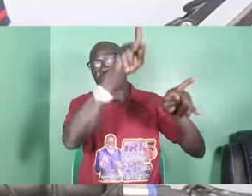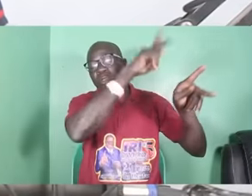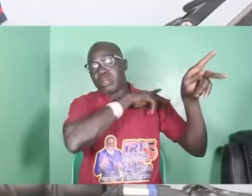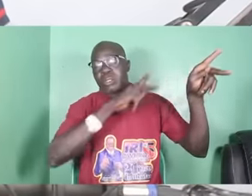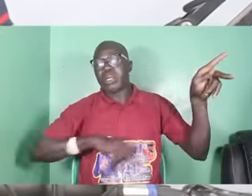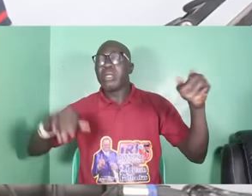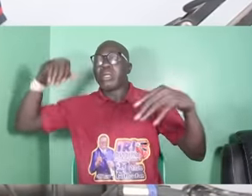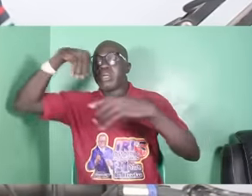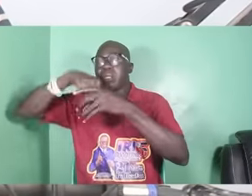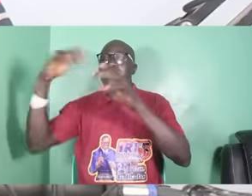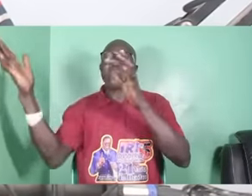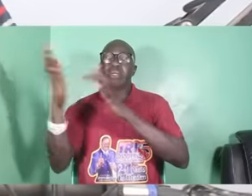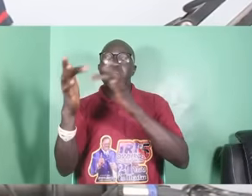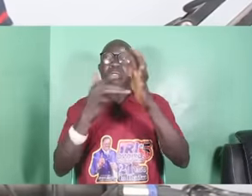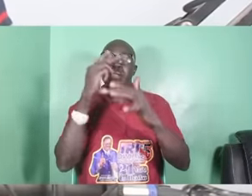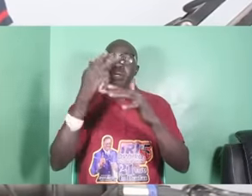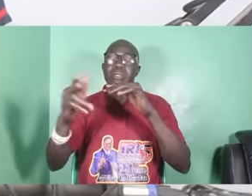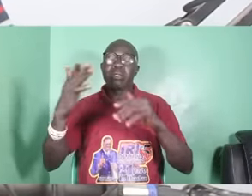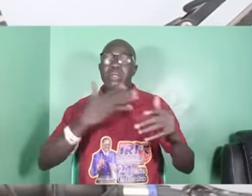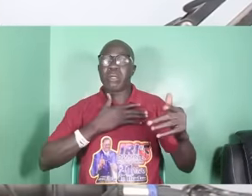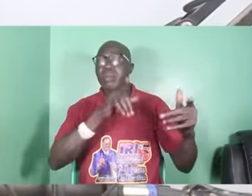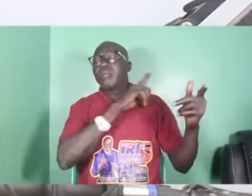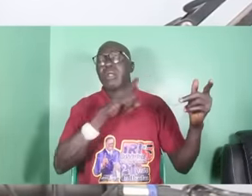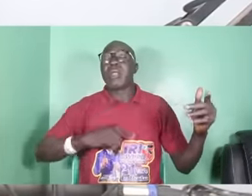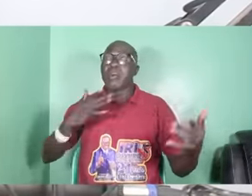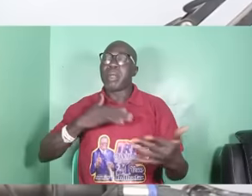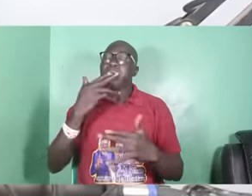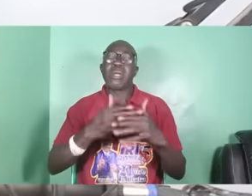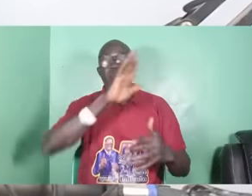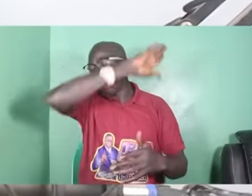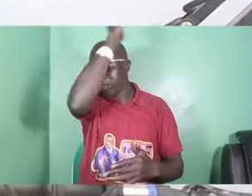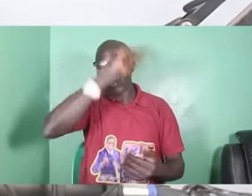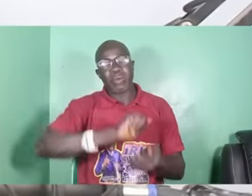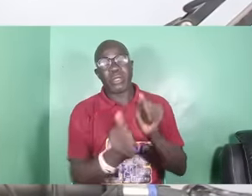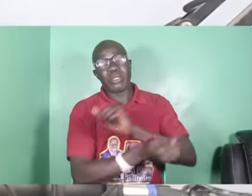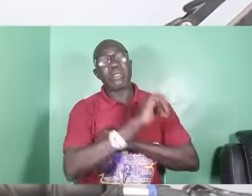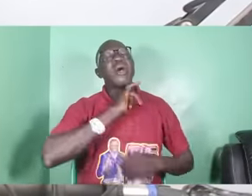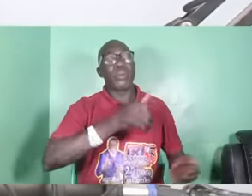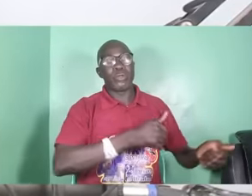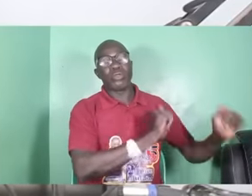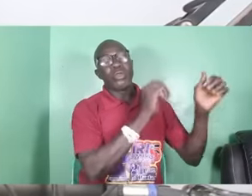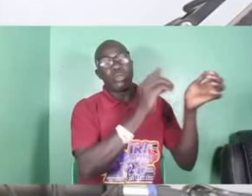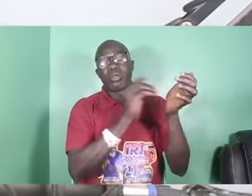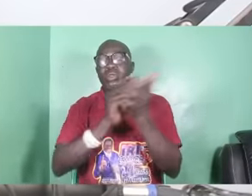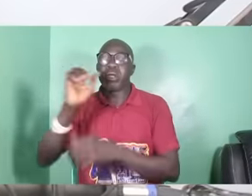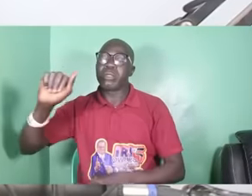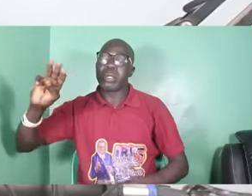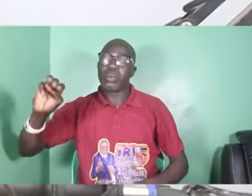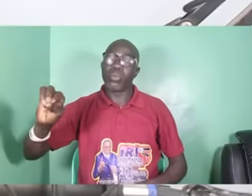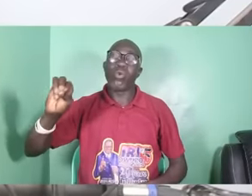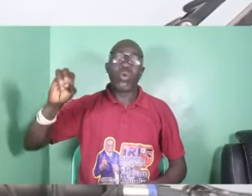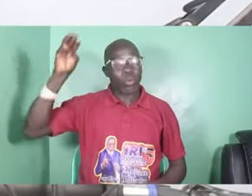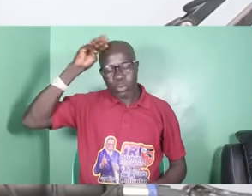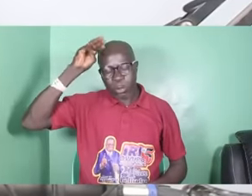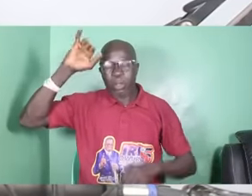Amen. Jésù olúwa wa. Amen. Orúkọ mi ò yí padà. My name never change. Apostle yìí. He's an apostle. Dr.